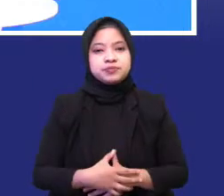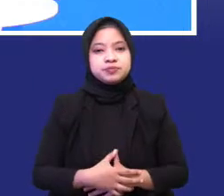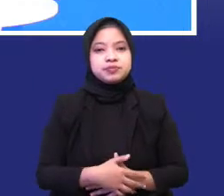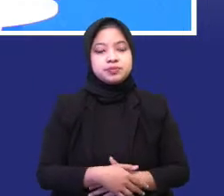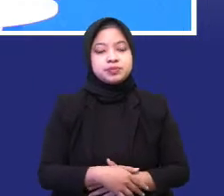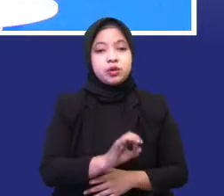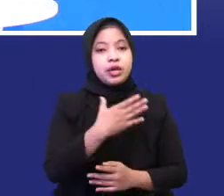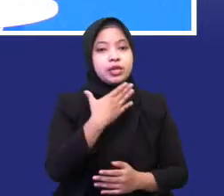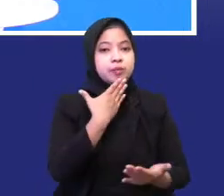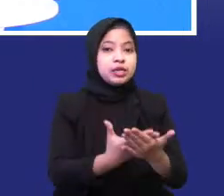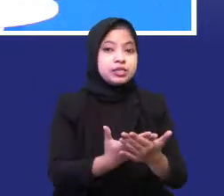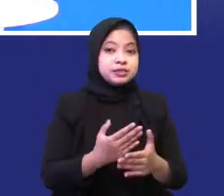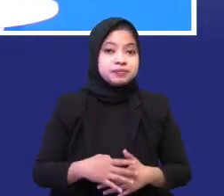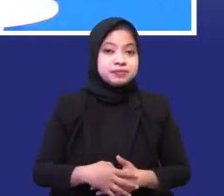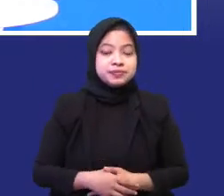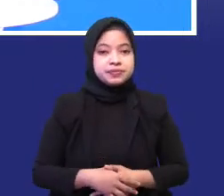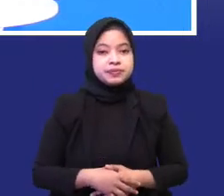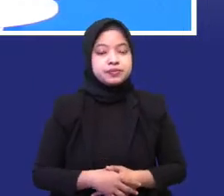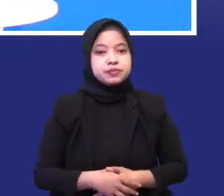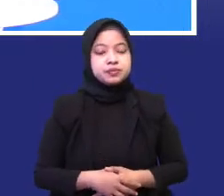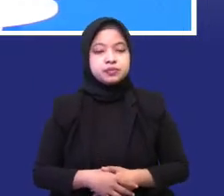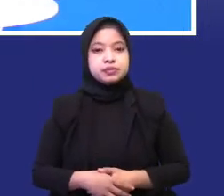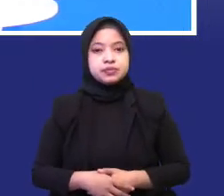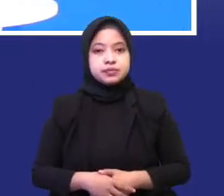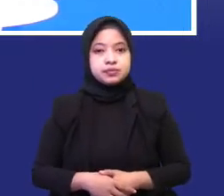Okay, thank you. Okay.